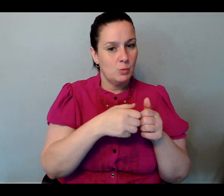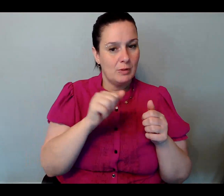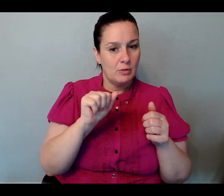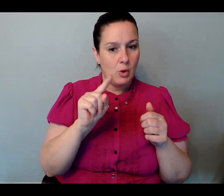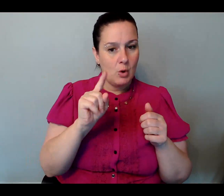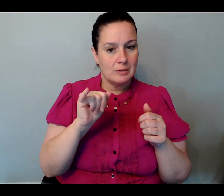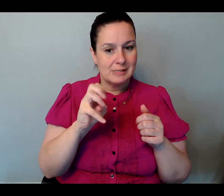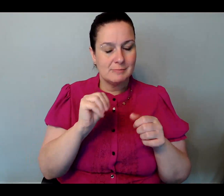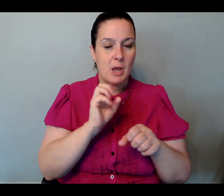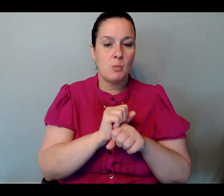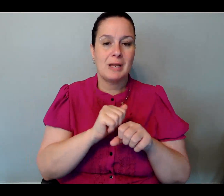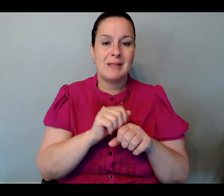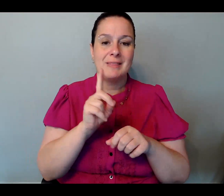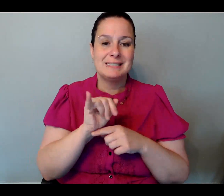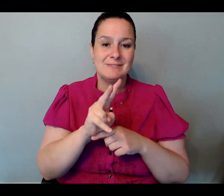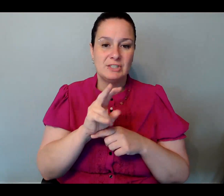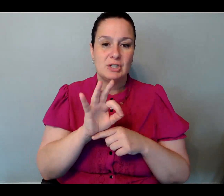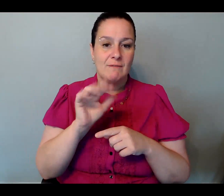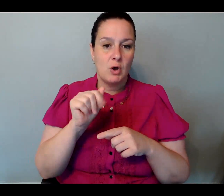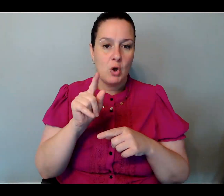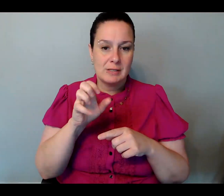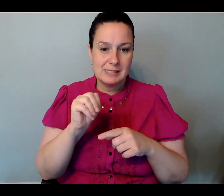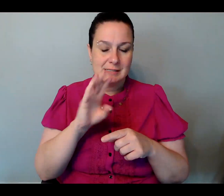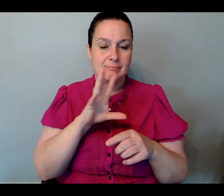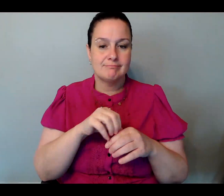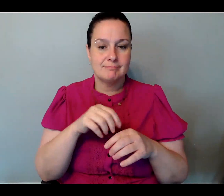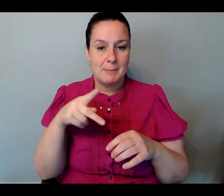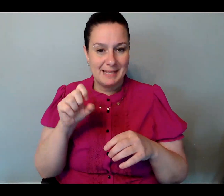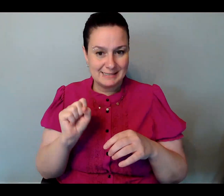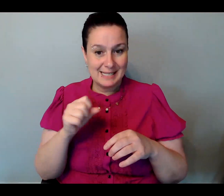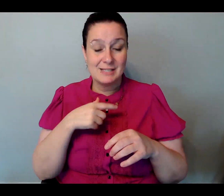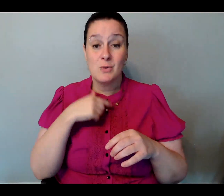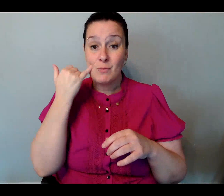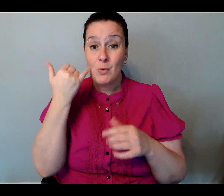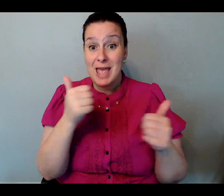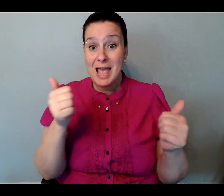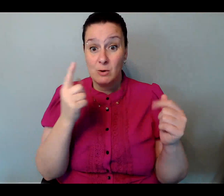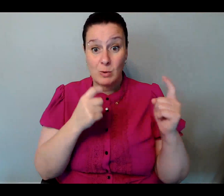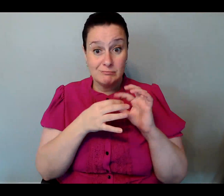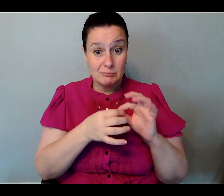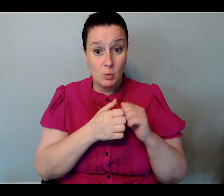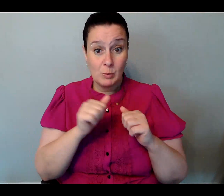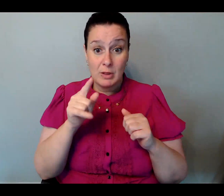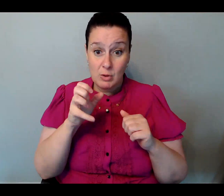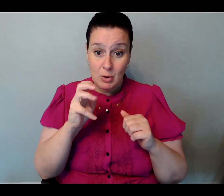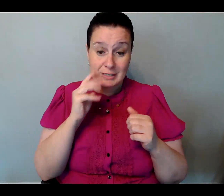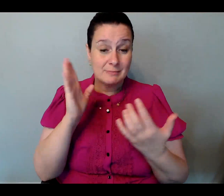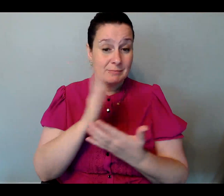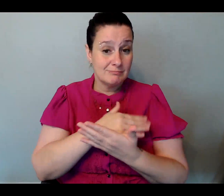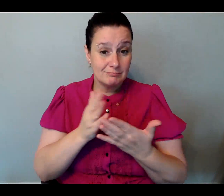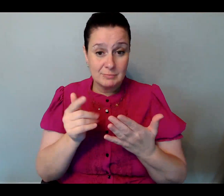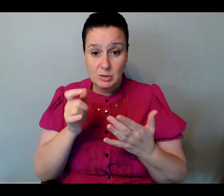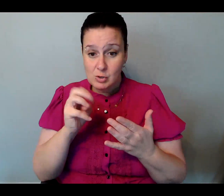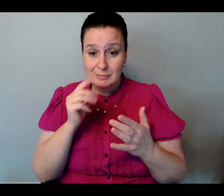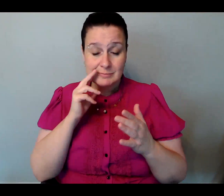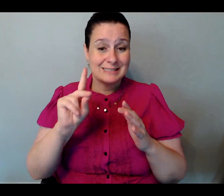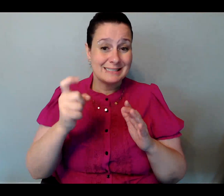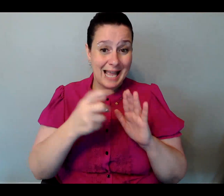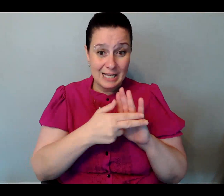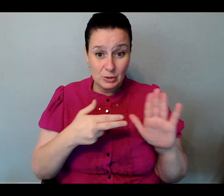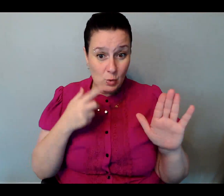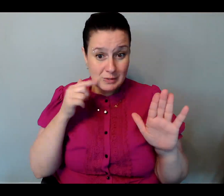of Autism at Penn State. So if you have any questions about autism, the spectrum of autism, diagnosing autism, please let me